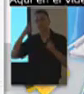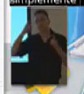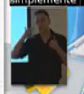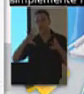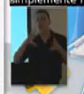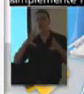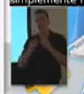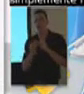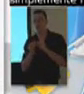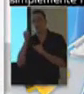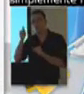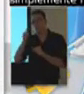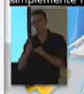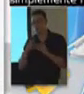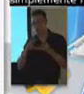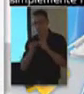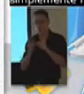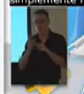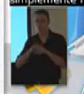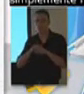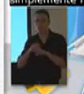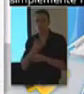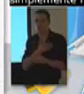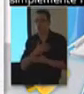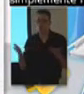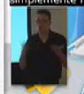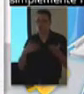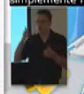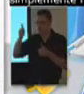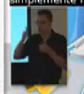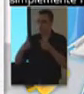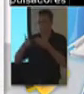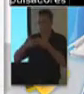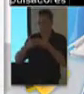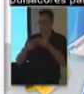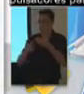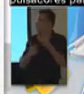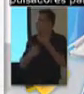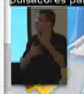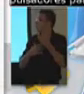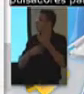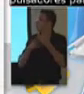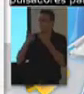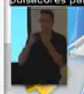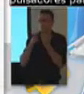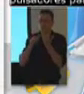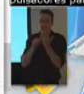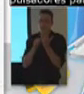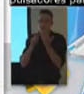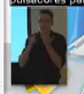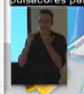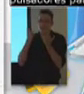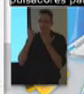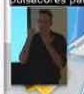we've adapted buttons so that you can have them wherever you want. Here it's the door, but